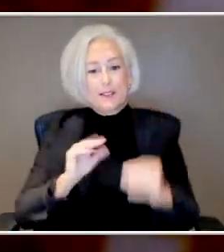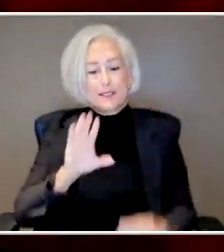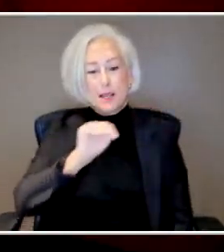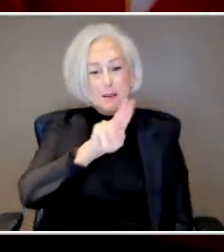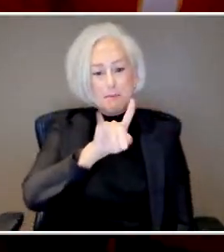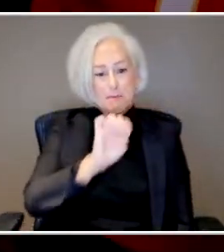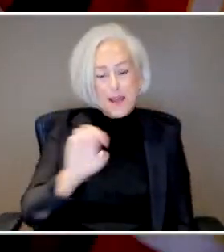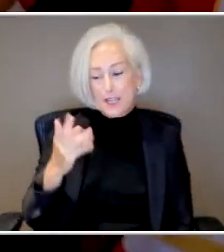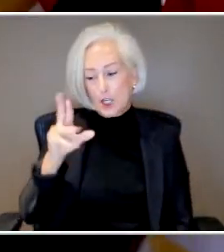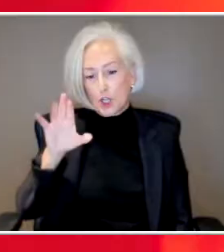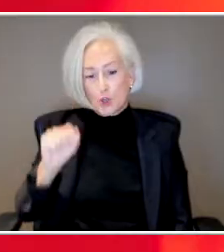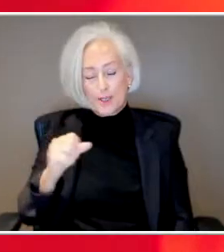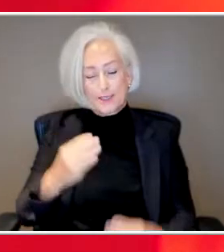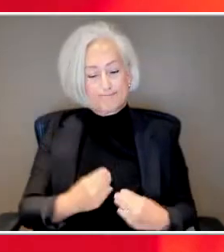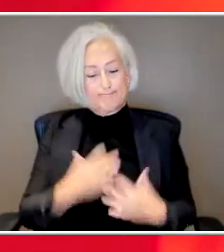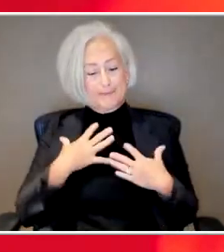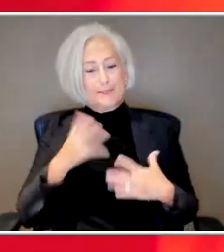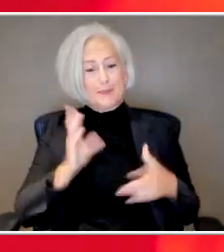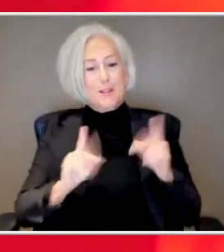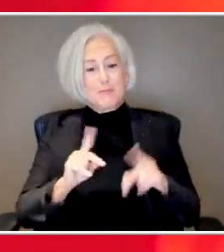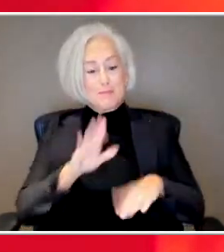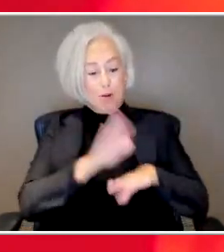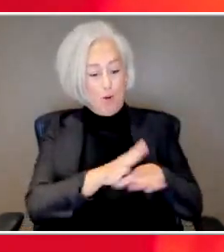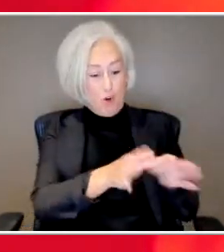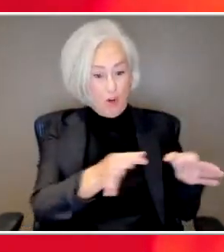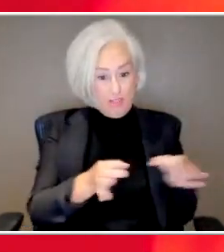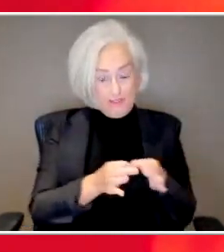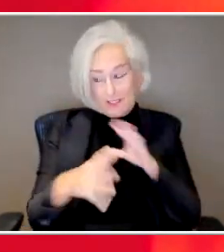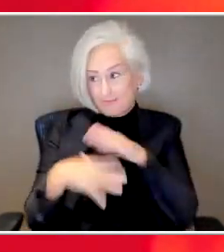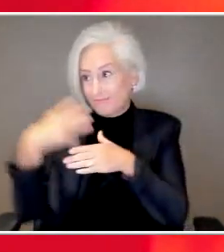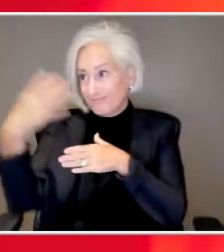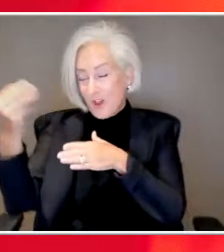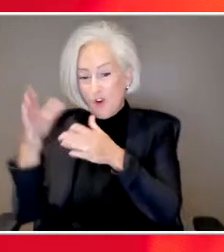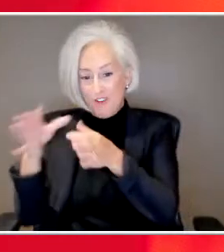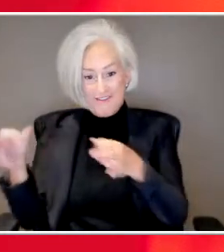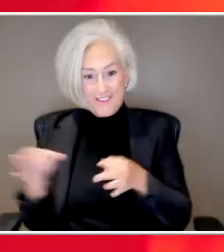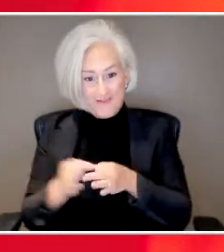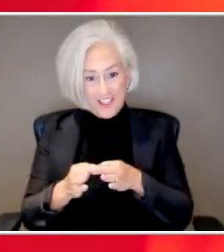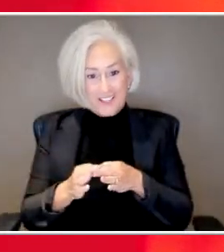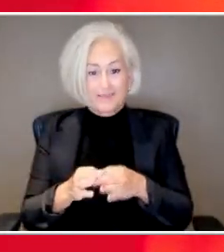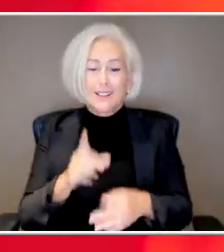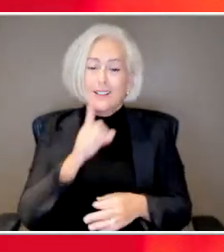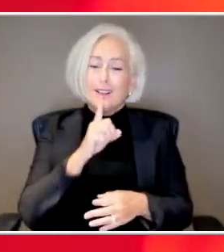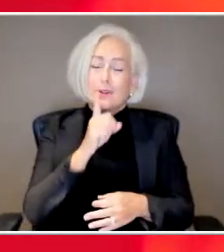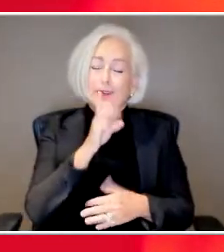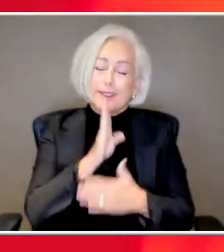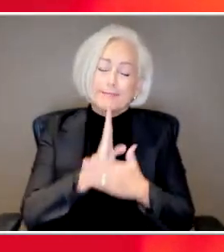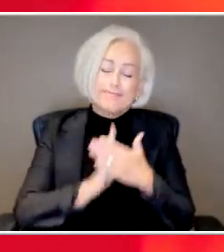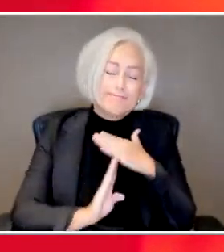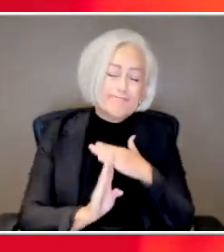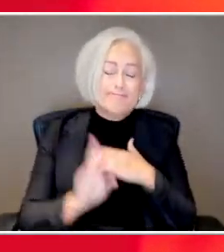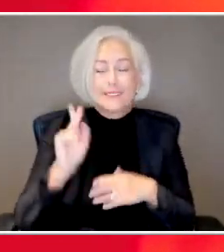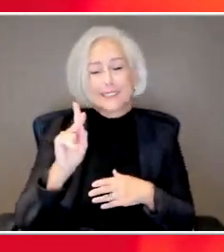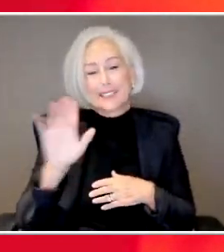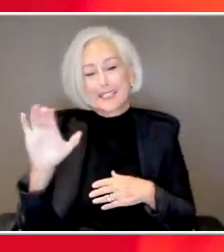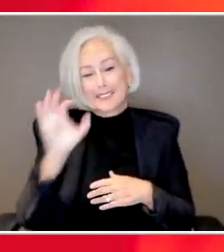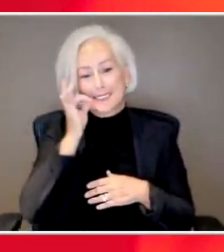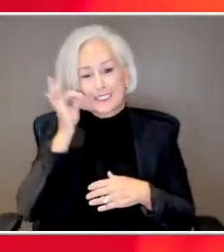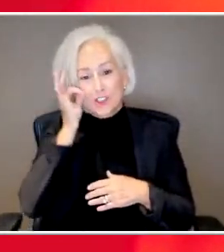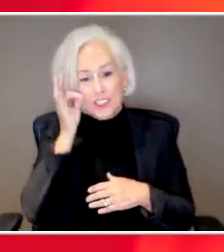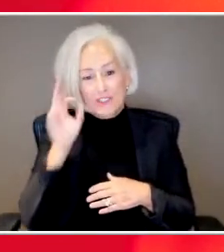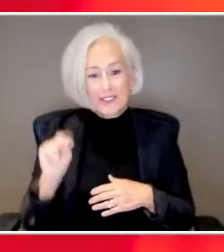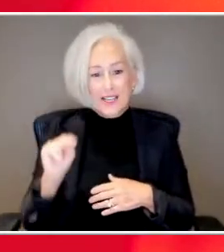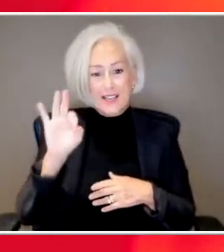on and off the field. I am truly humbled that the Kansas City Chiefs, as well as the NFL, will use